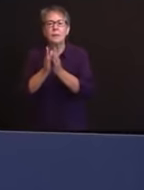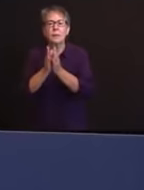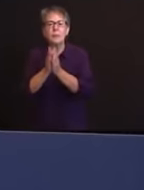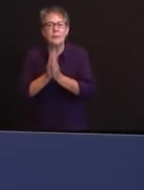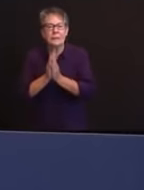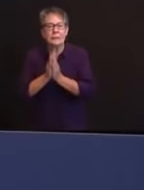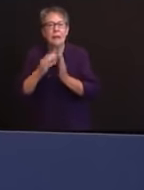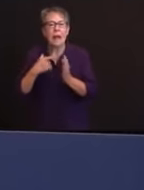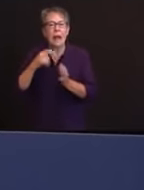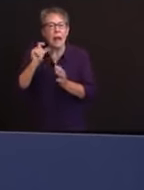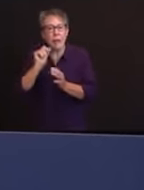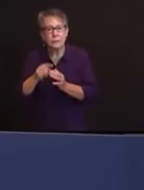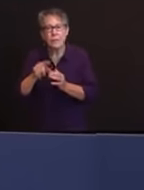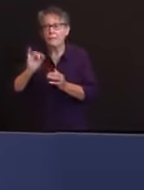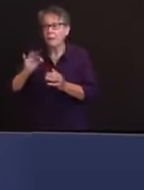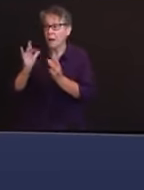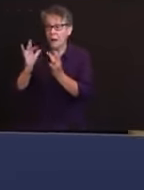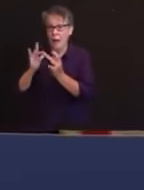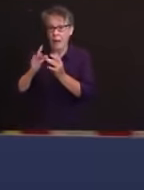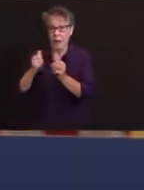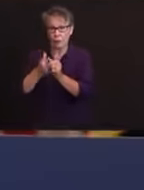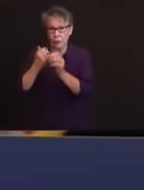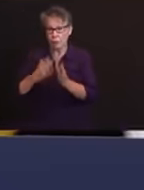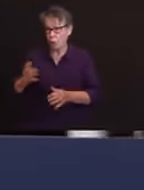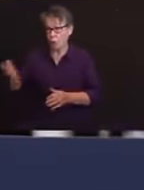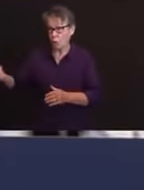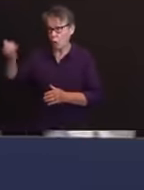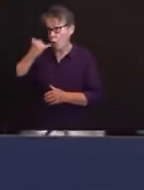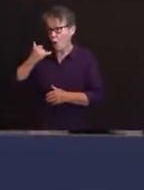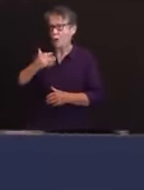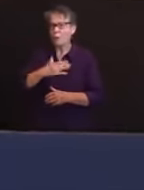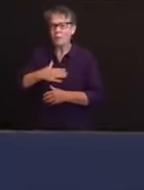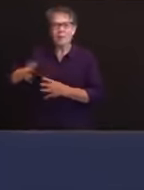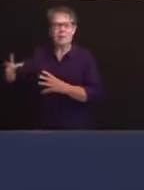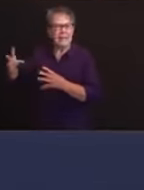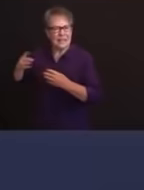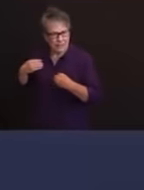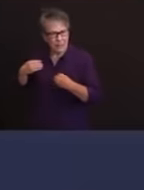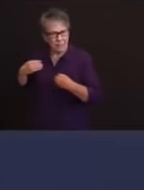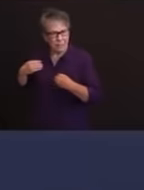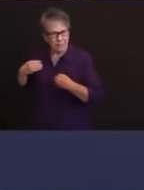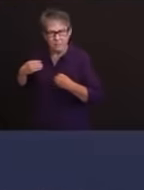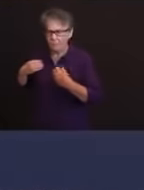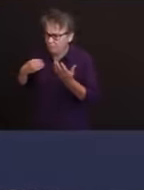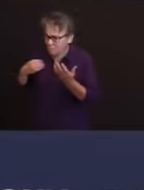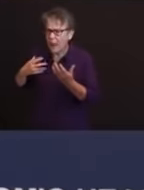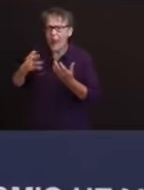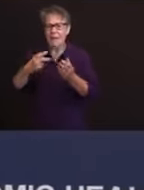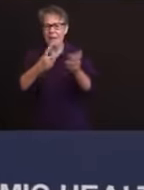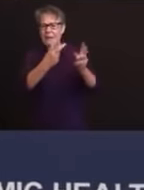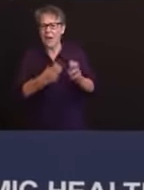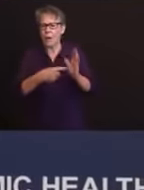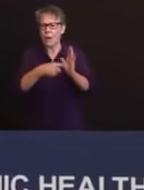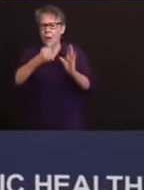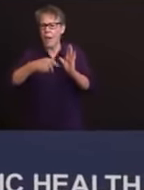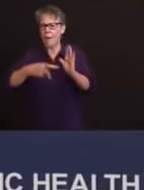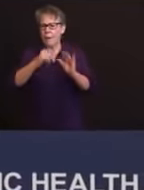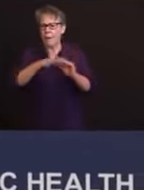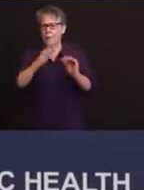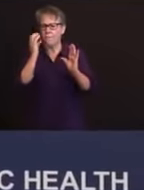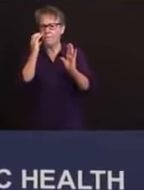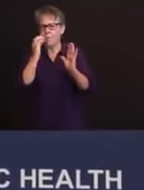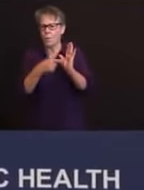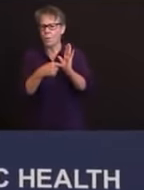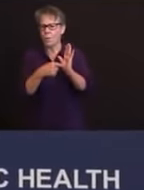app. Thank you. Judy, thank you. So the big counties today are the same ones we've been seeing over the past couple of